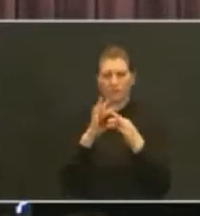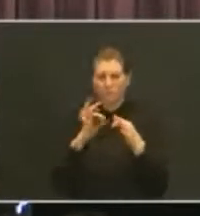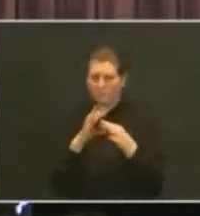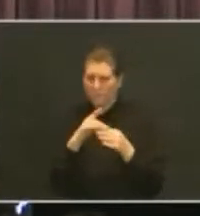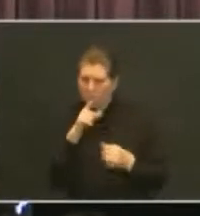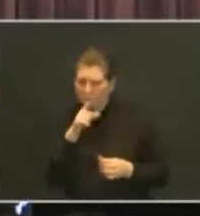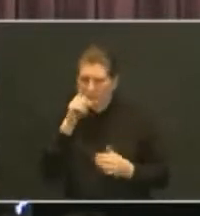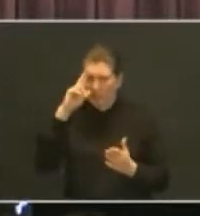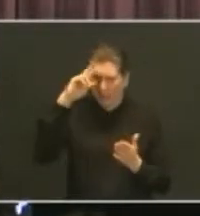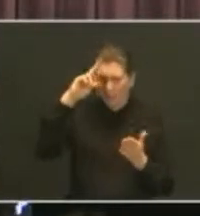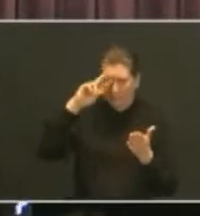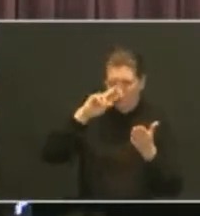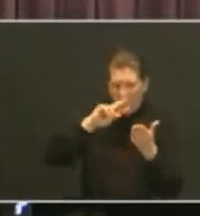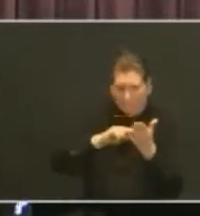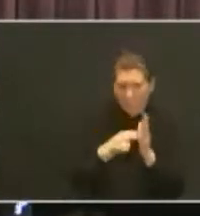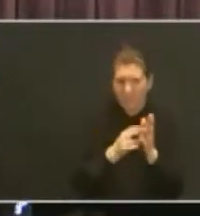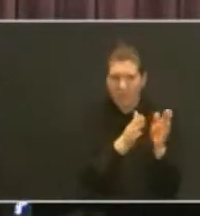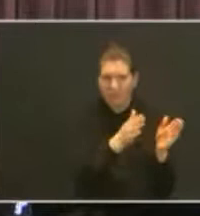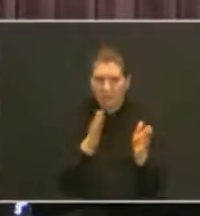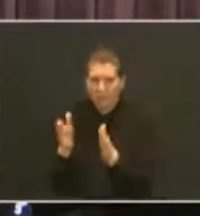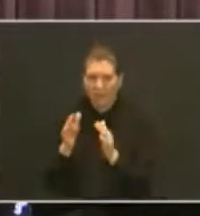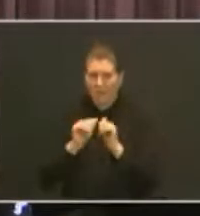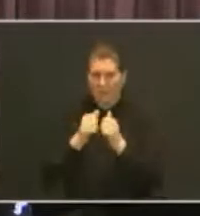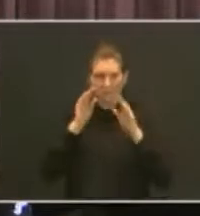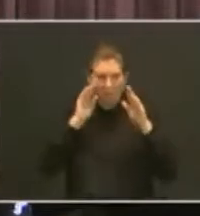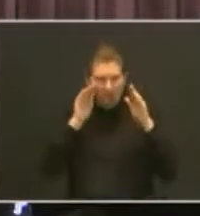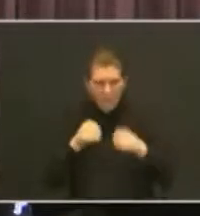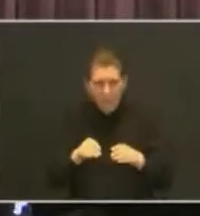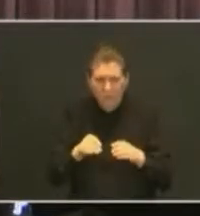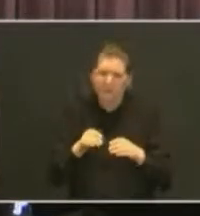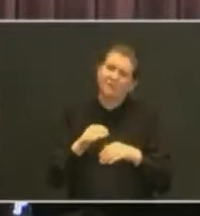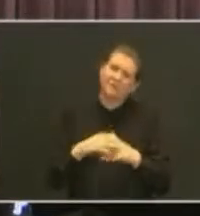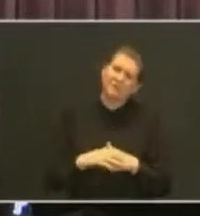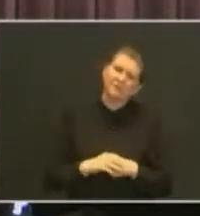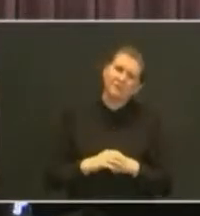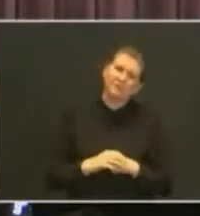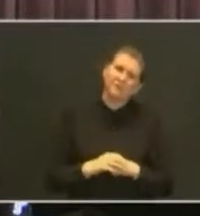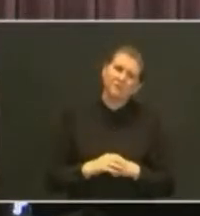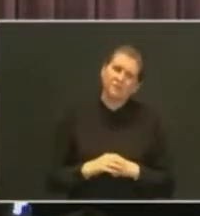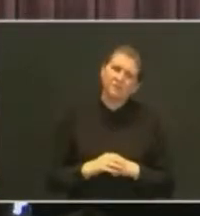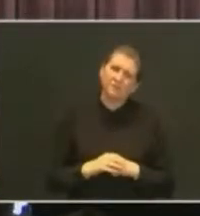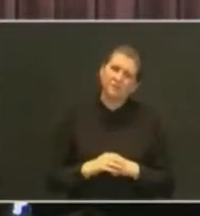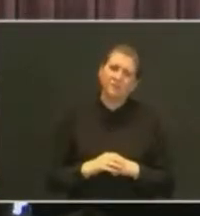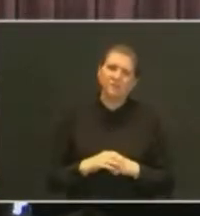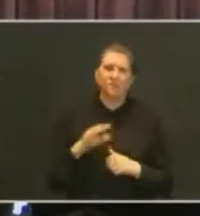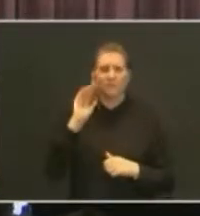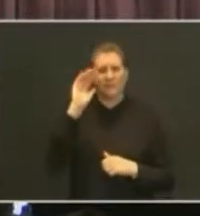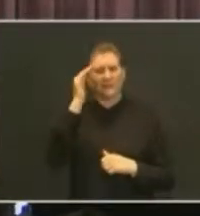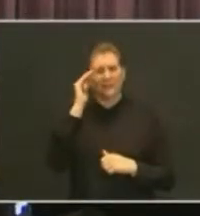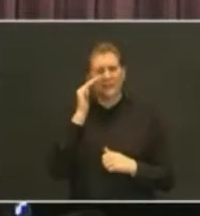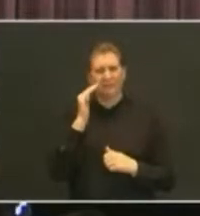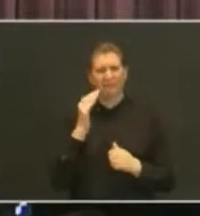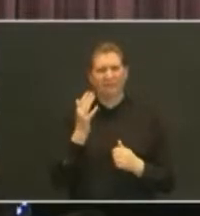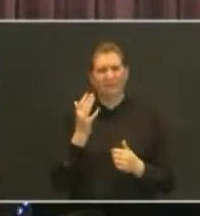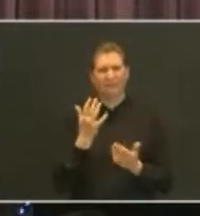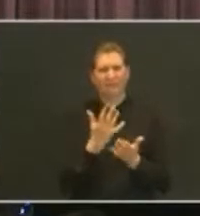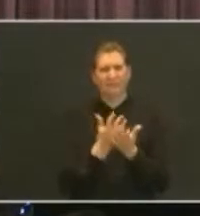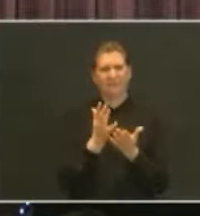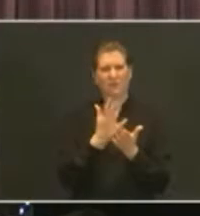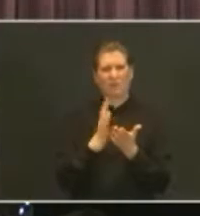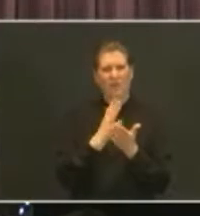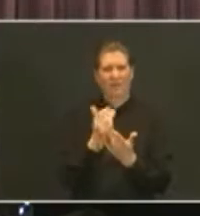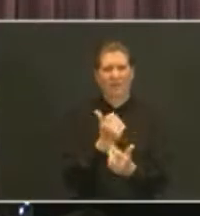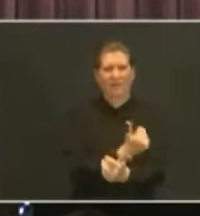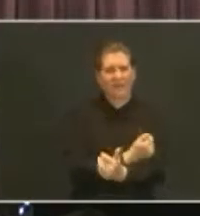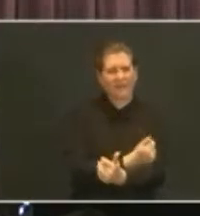but how do you explain, while focusing on those high-risk groups, that there's so much unused vaccine that seems to be the focus of why